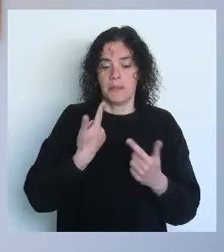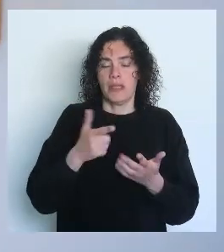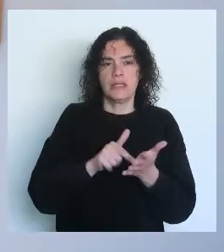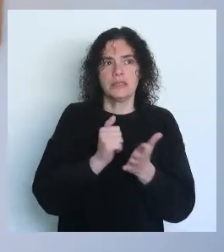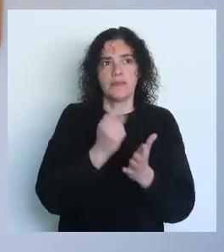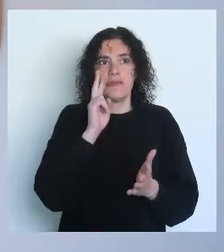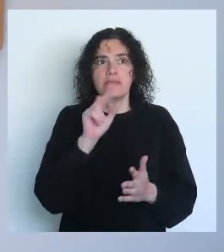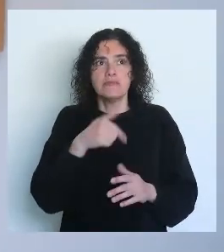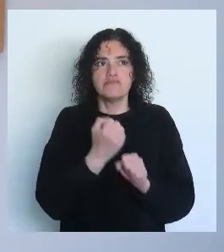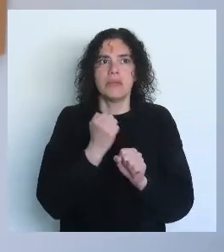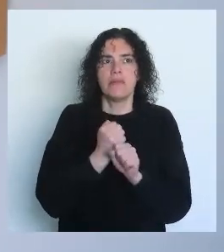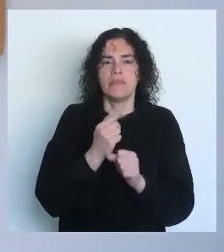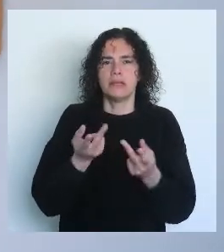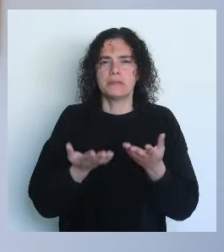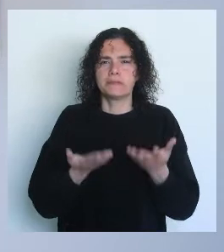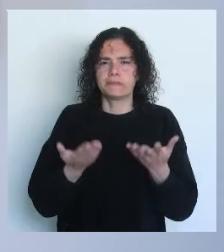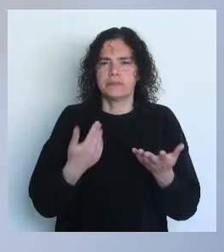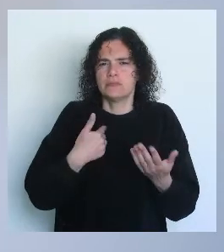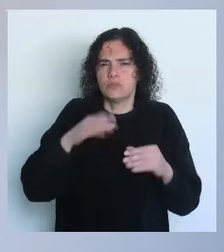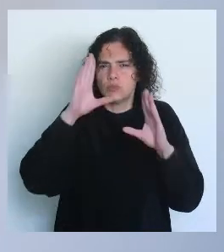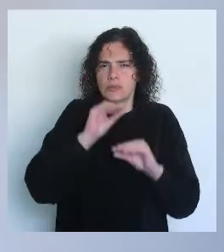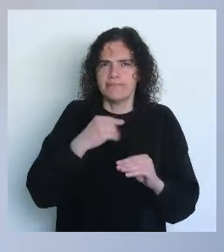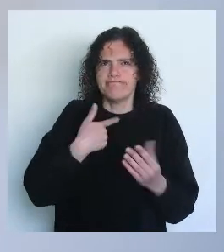I always see this work as either